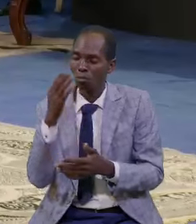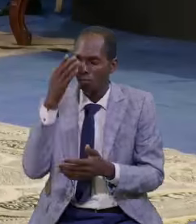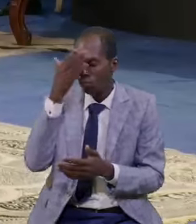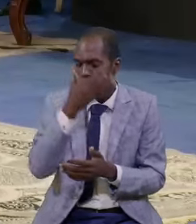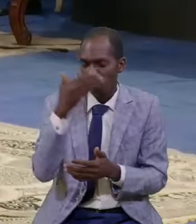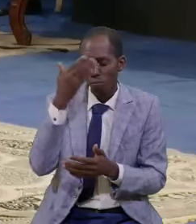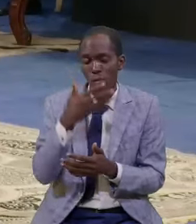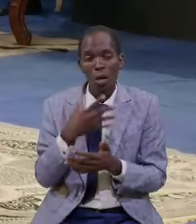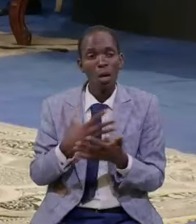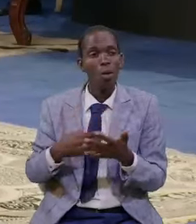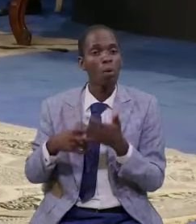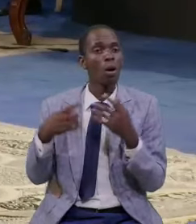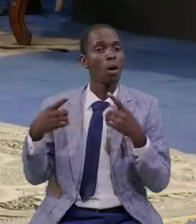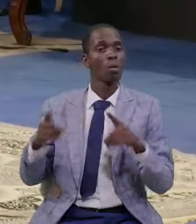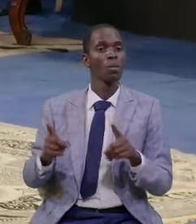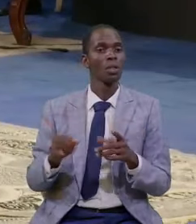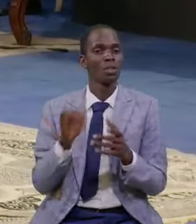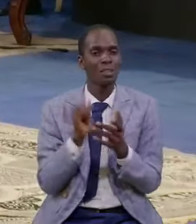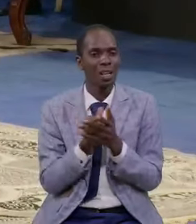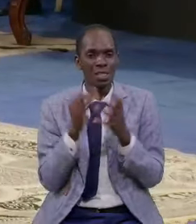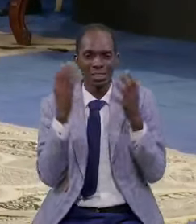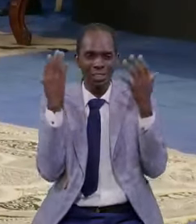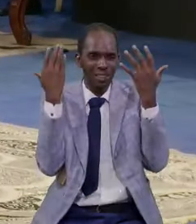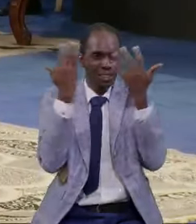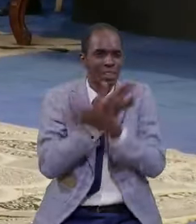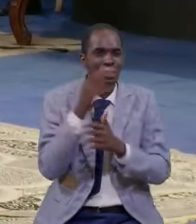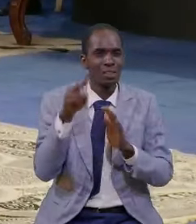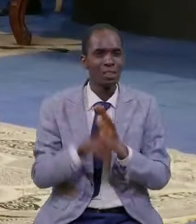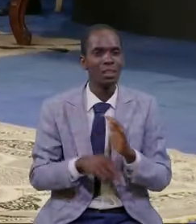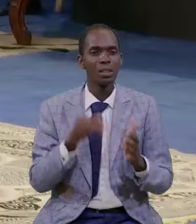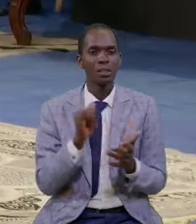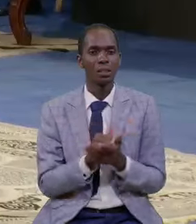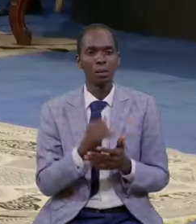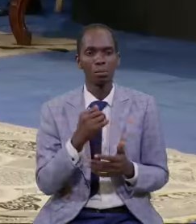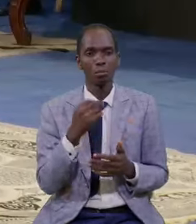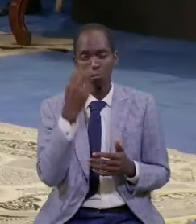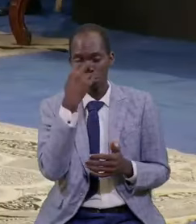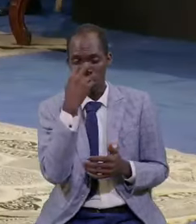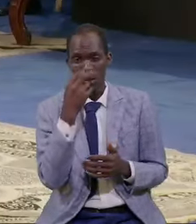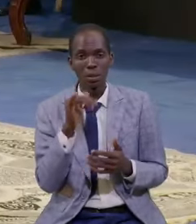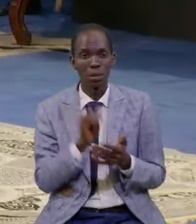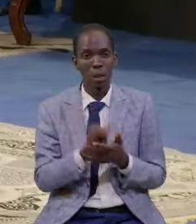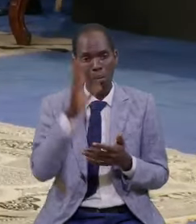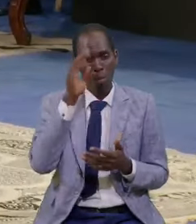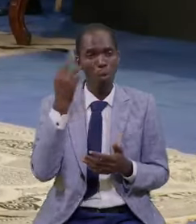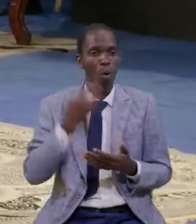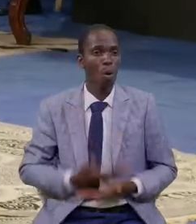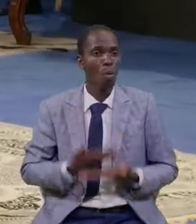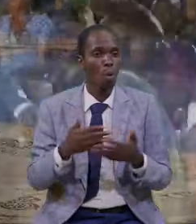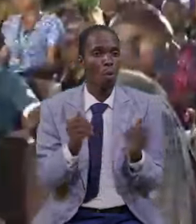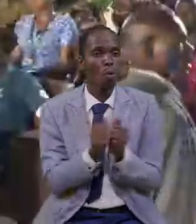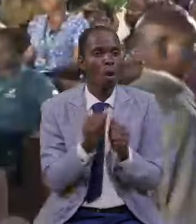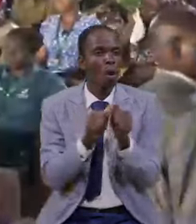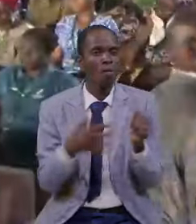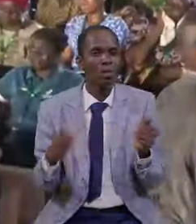that darkness, that blindness he was born with, everything cleared away